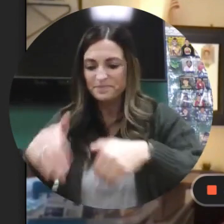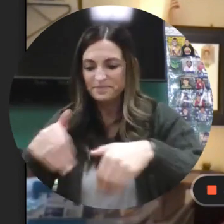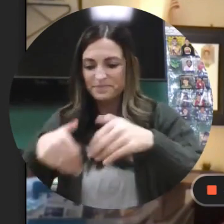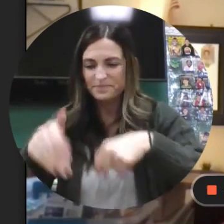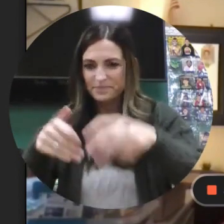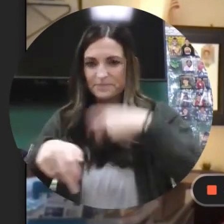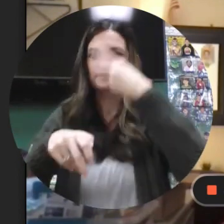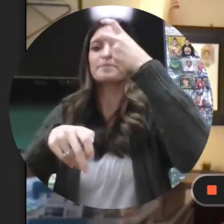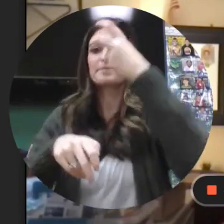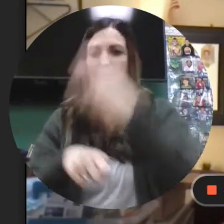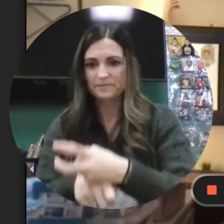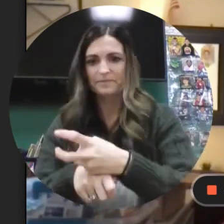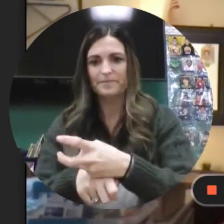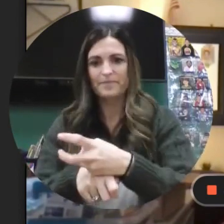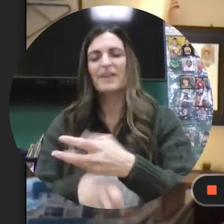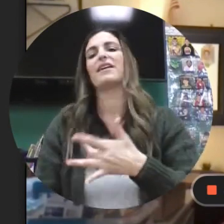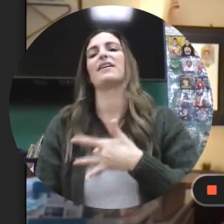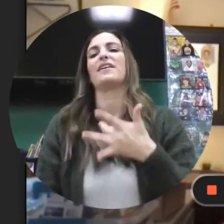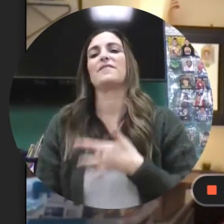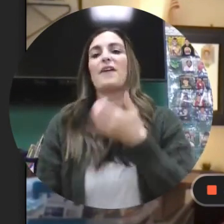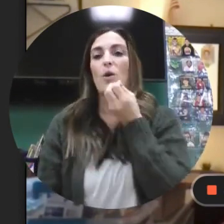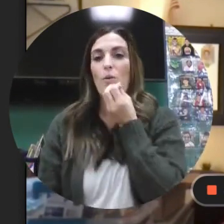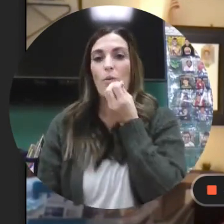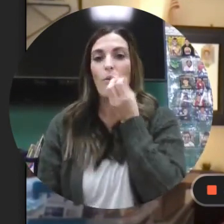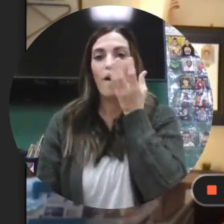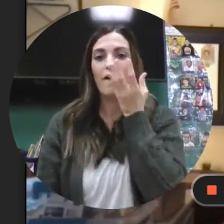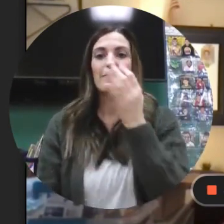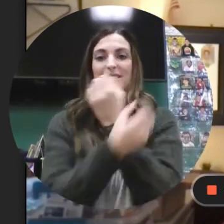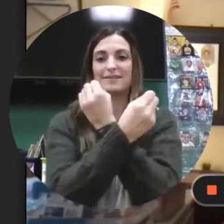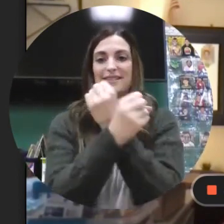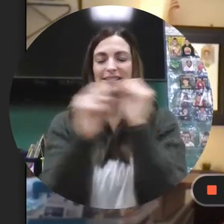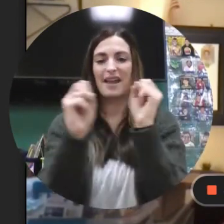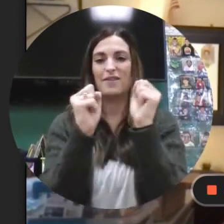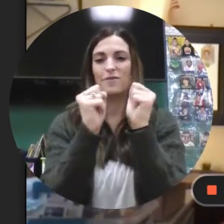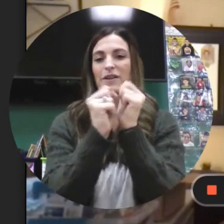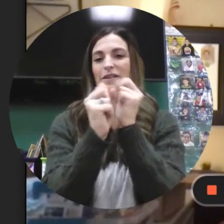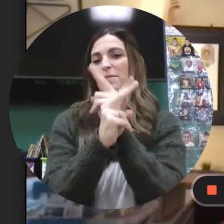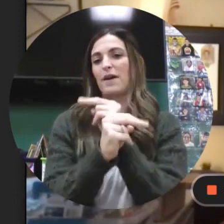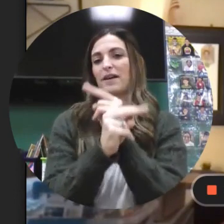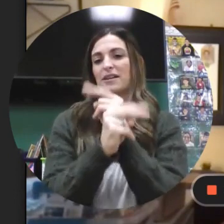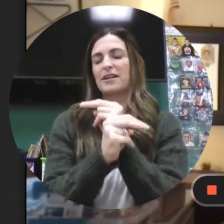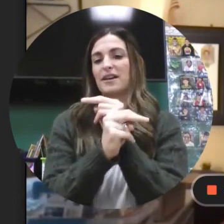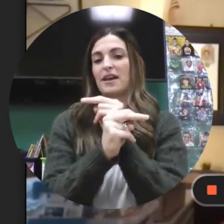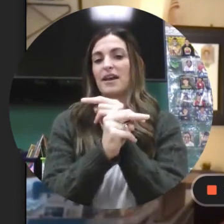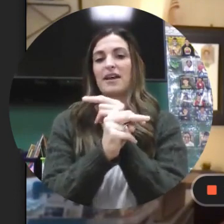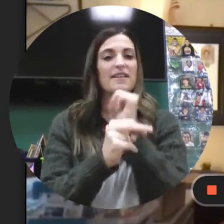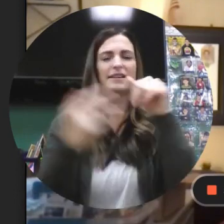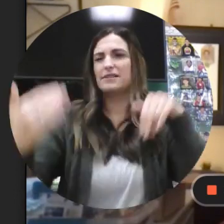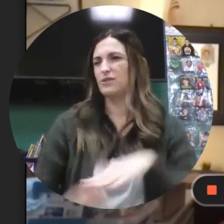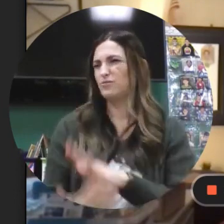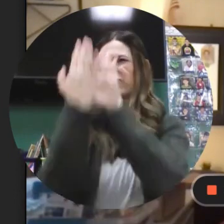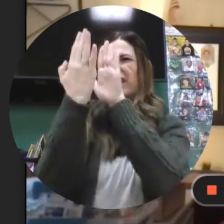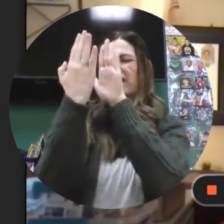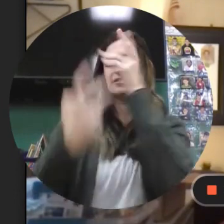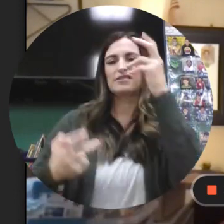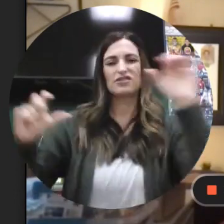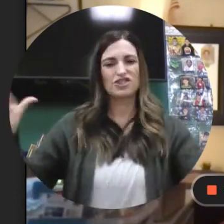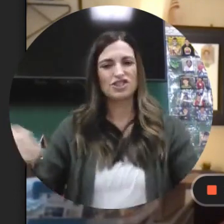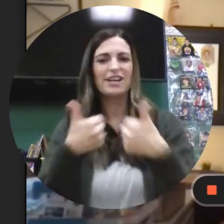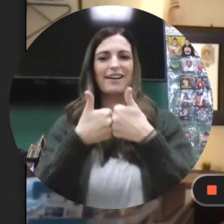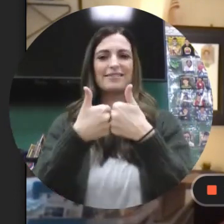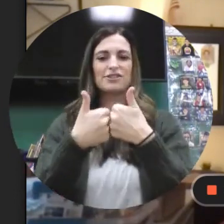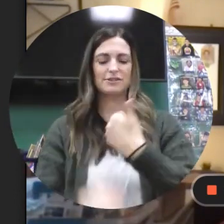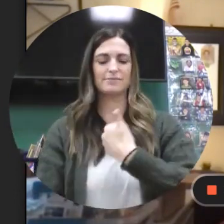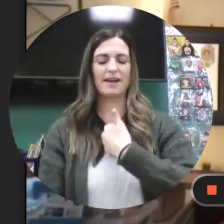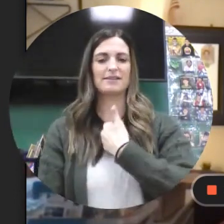it. It felt warm and safe to have Lappy here, like I didn't have to face all these hard things by myself. Mom had said